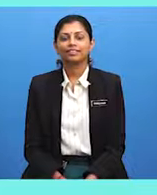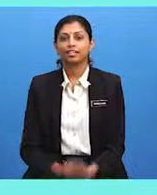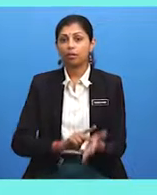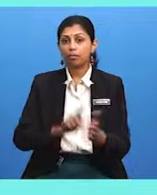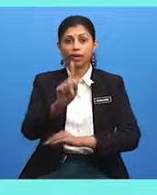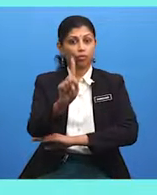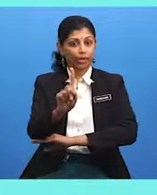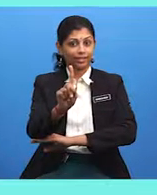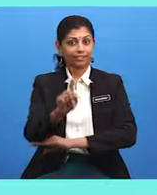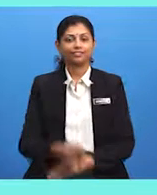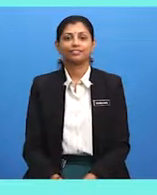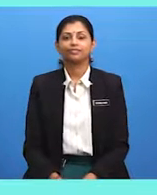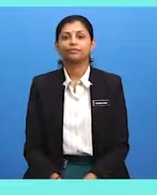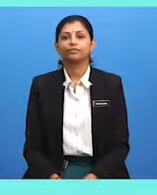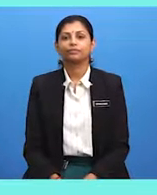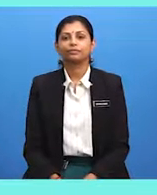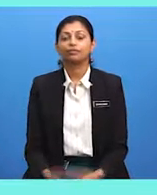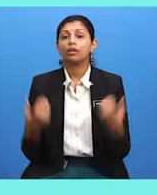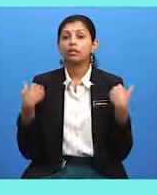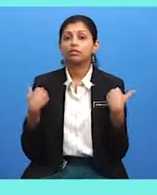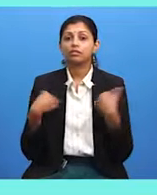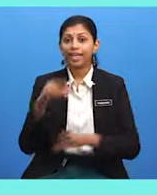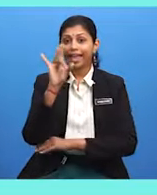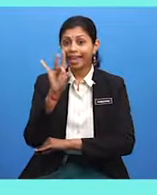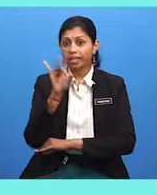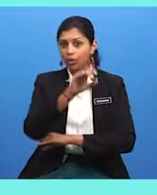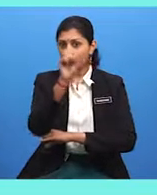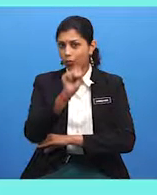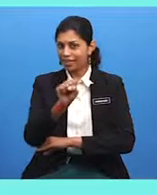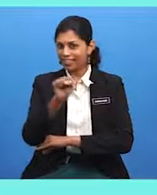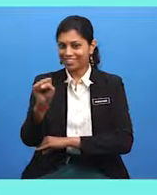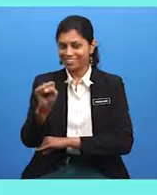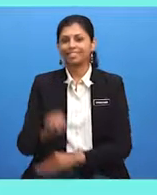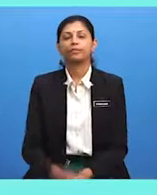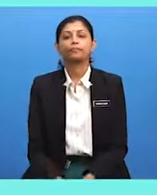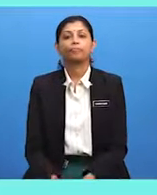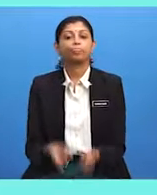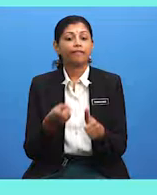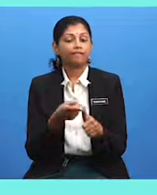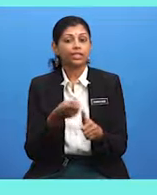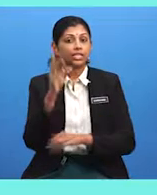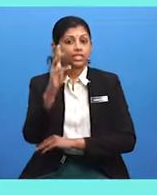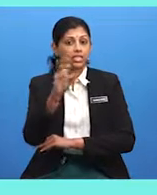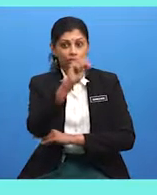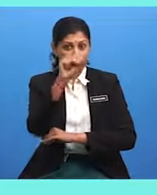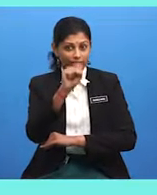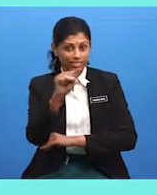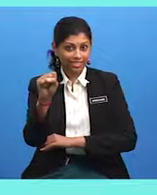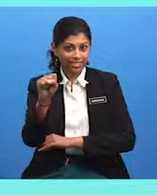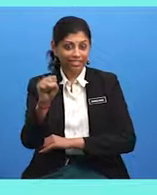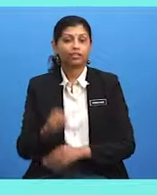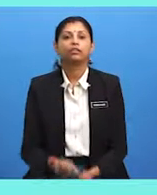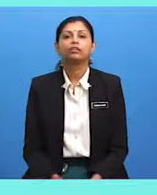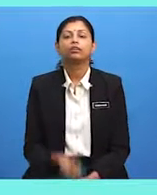Part one consists of 8 questions. The first 6 questions require